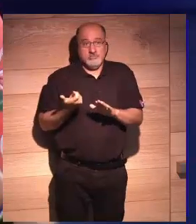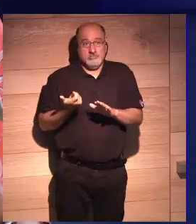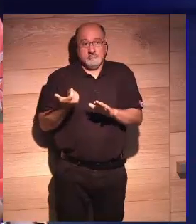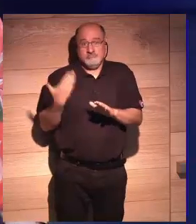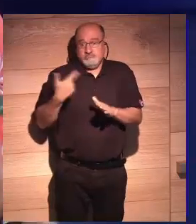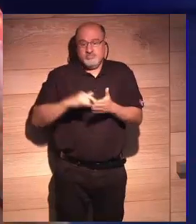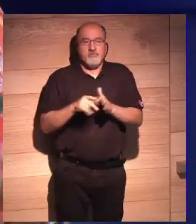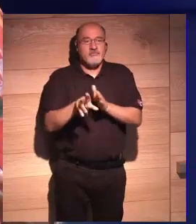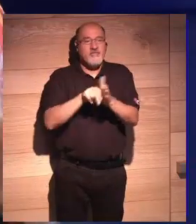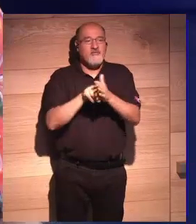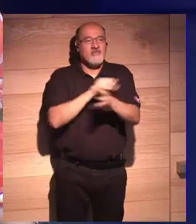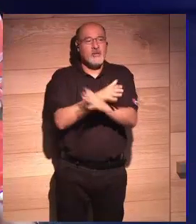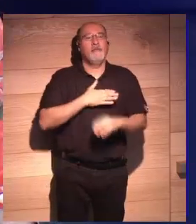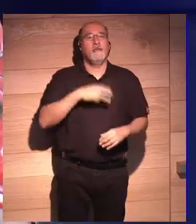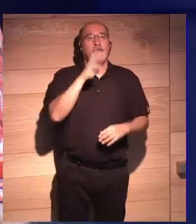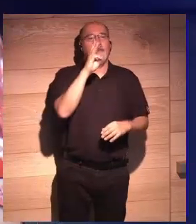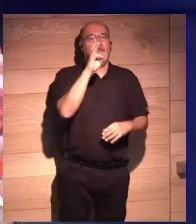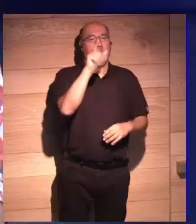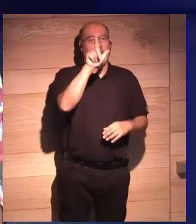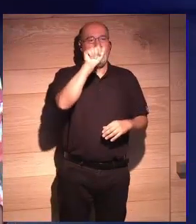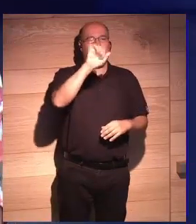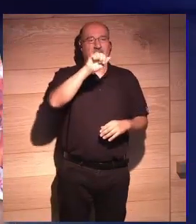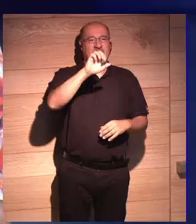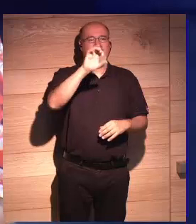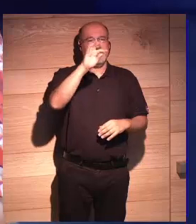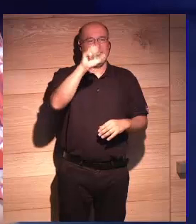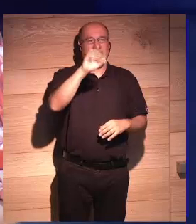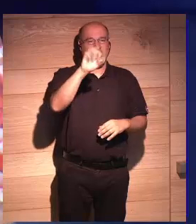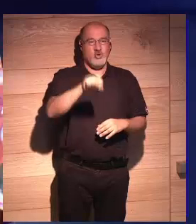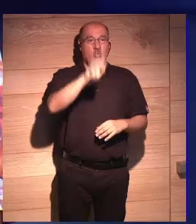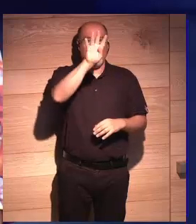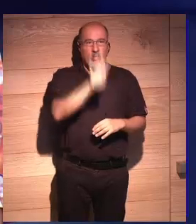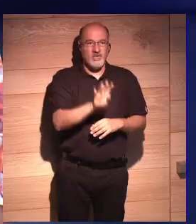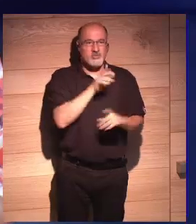projects I developed is a video game for PlayStation 4 for tourism.